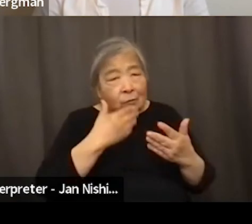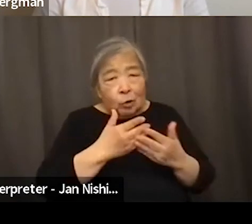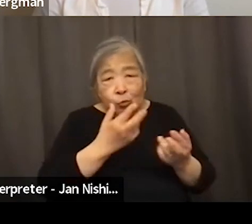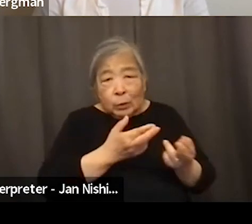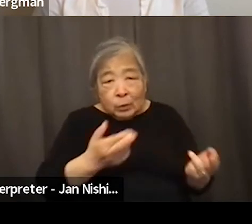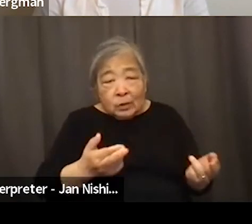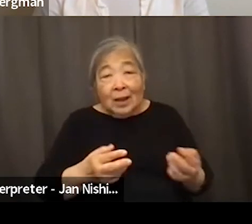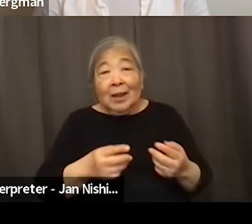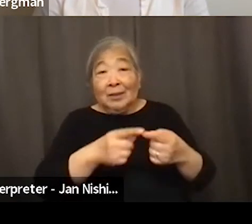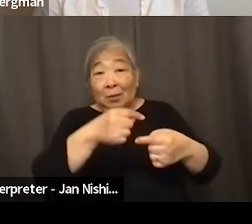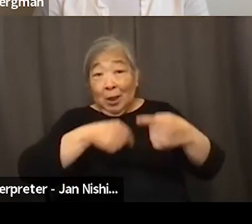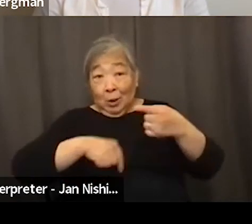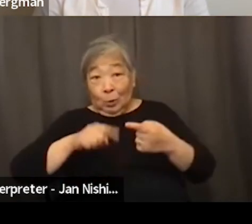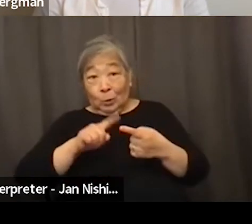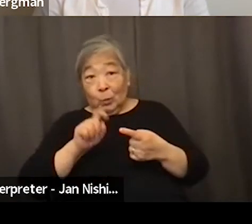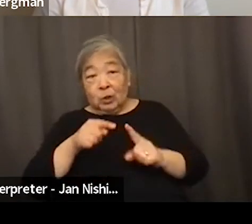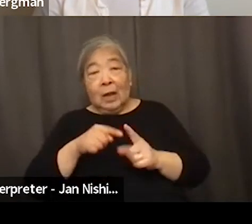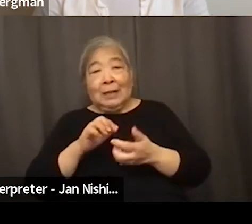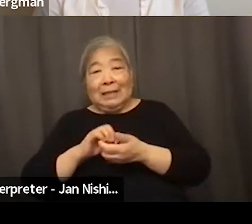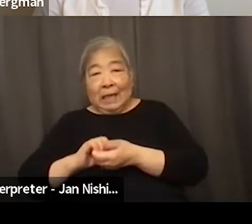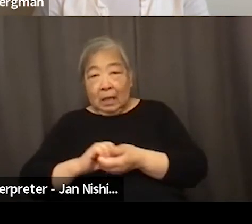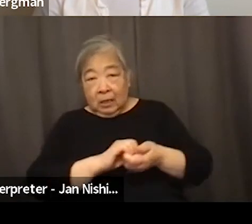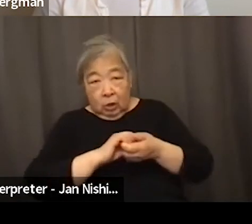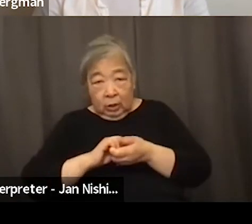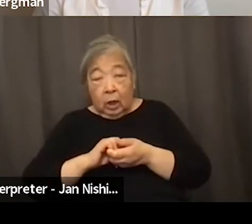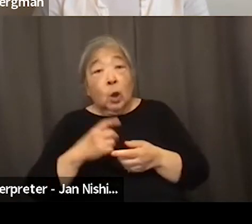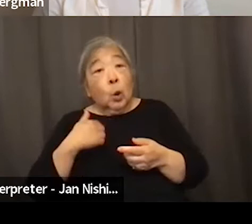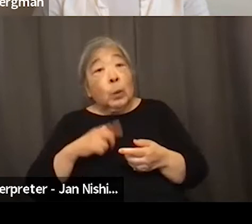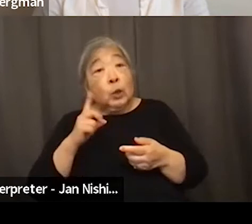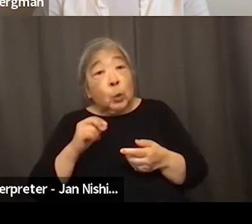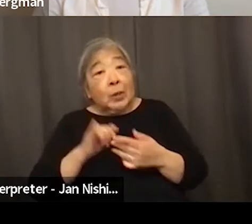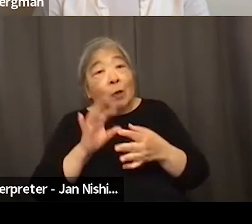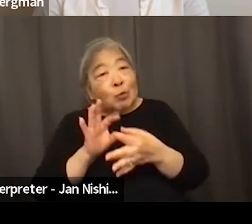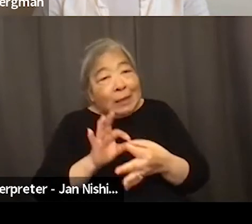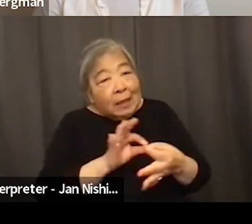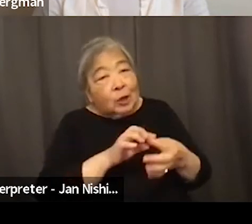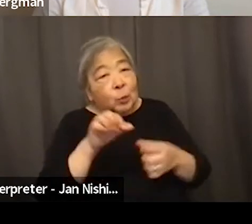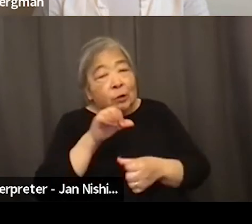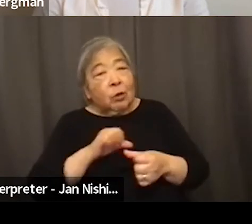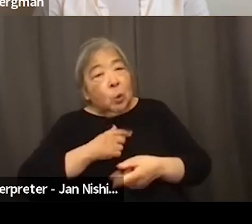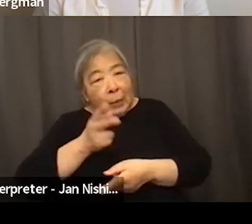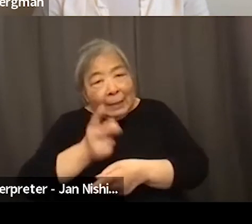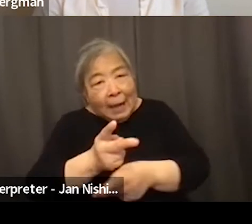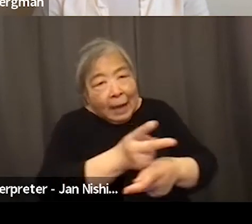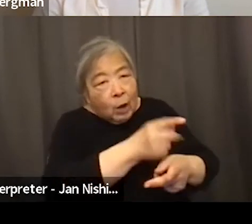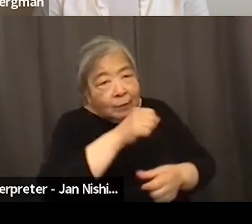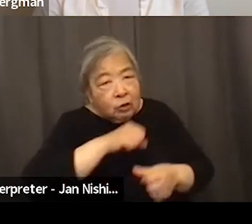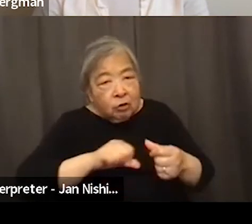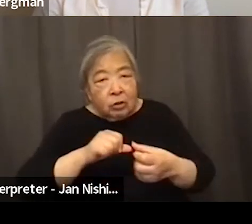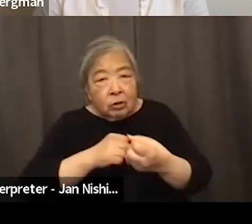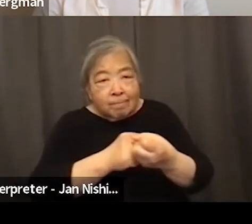to the question around solidarity. We do that in relationship to one another. We take care of each other, right? And